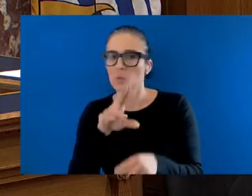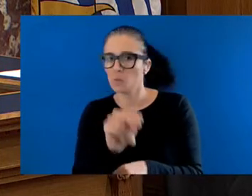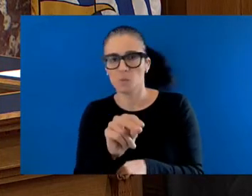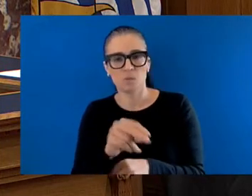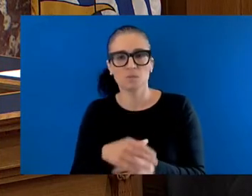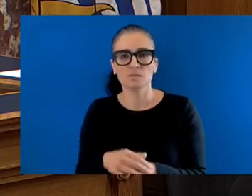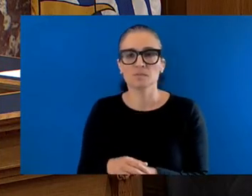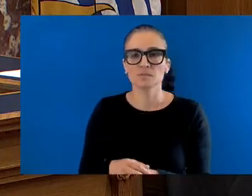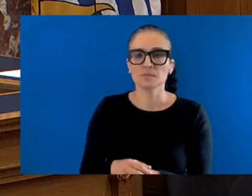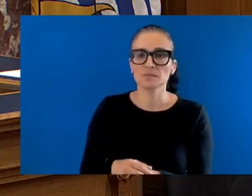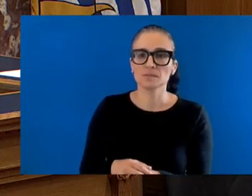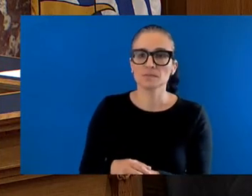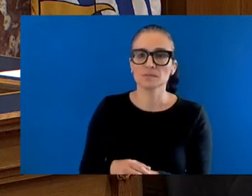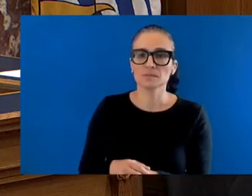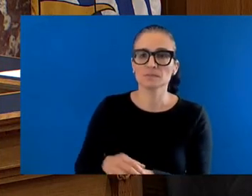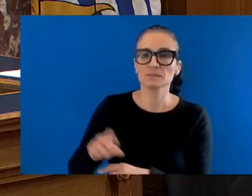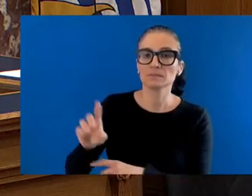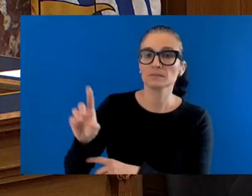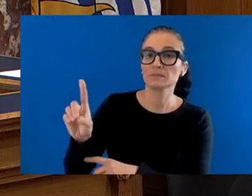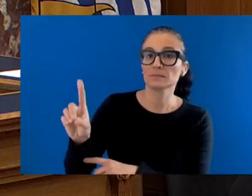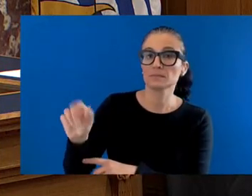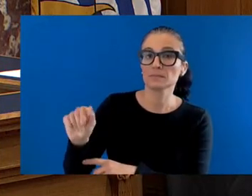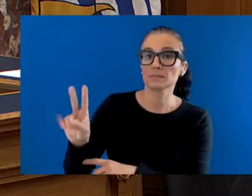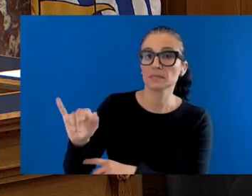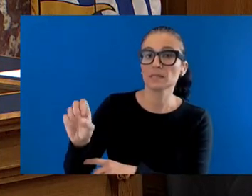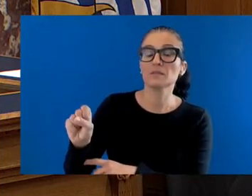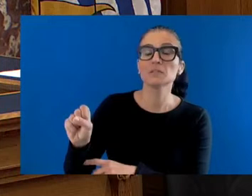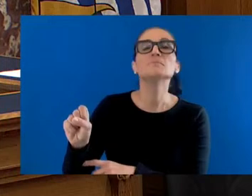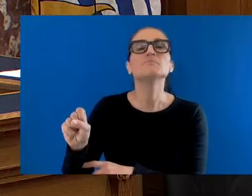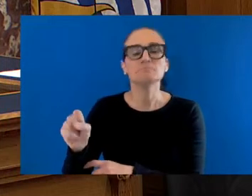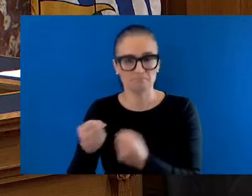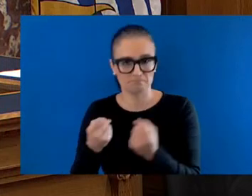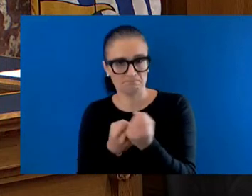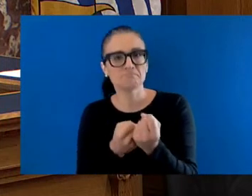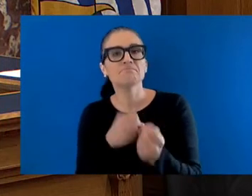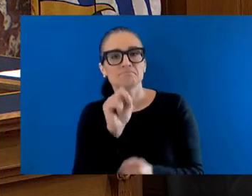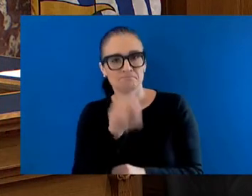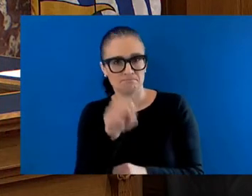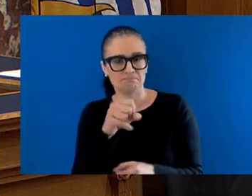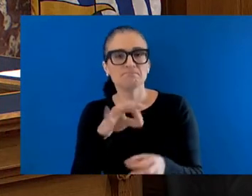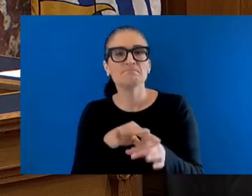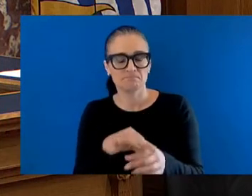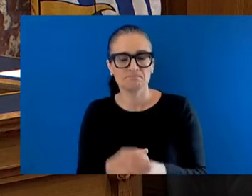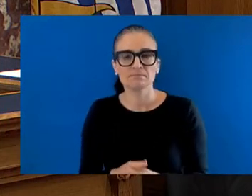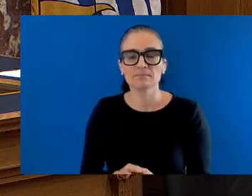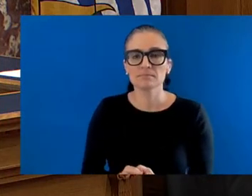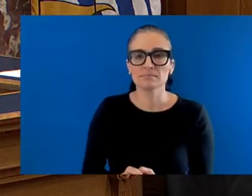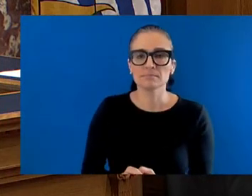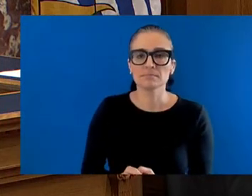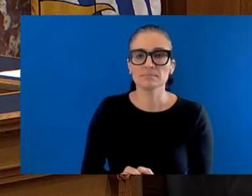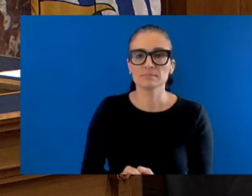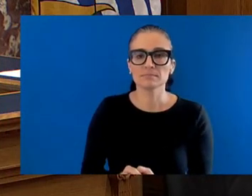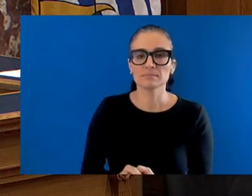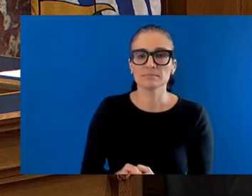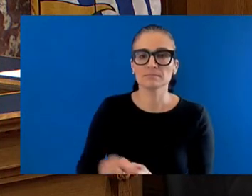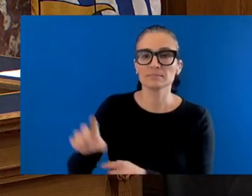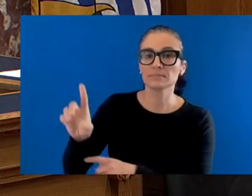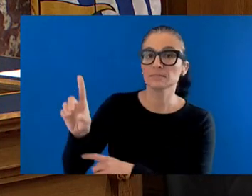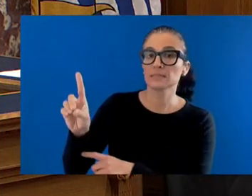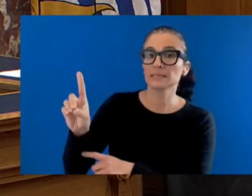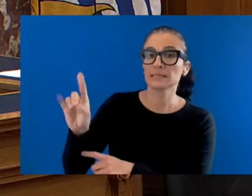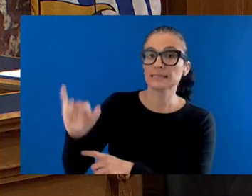I vote aye. Thank you. Ms. Dykeman. I vote nay.